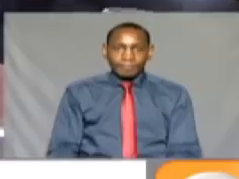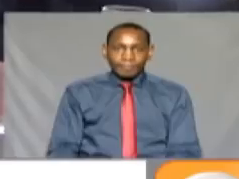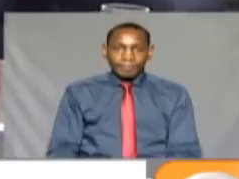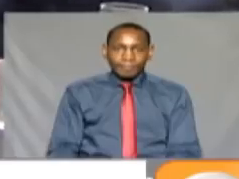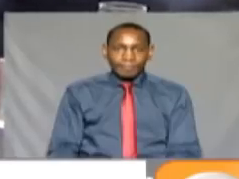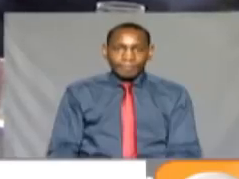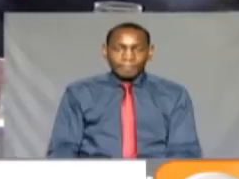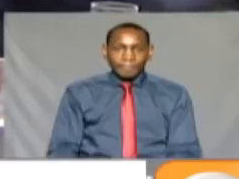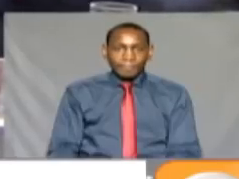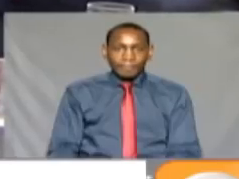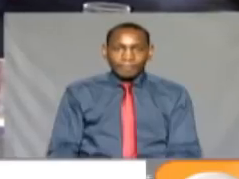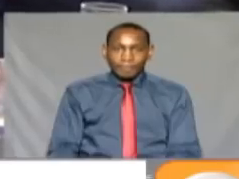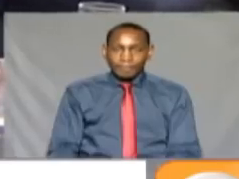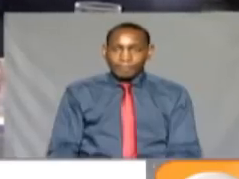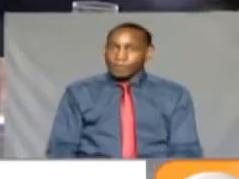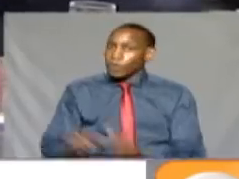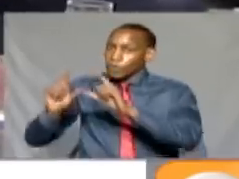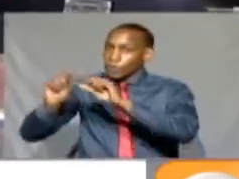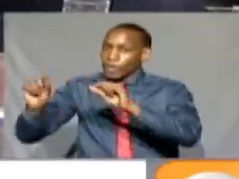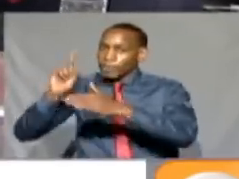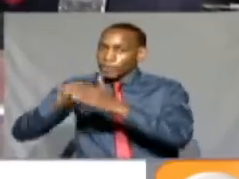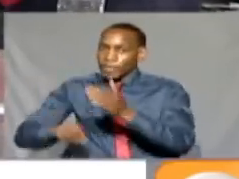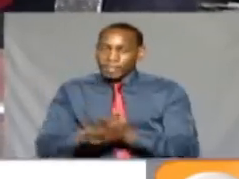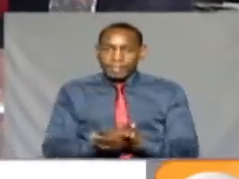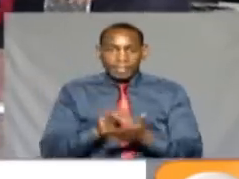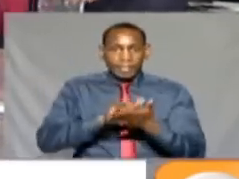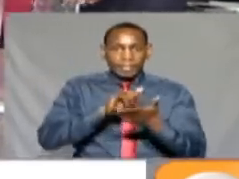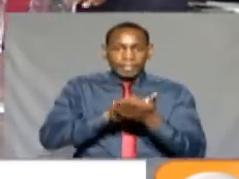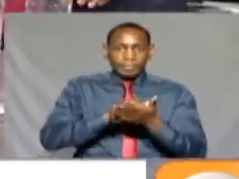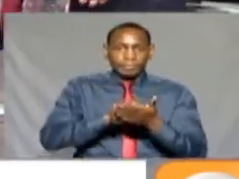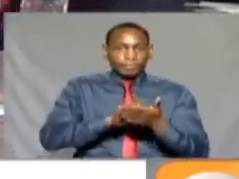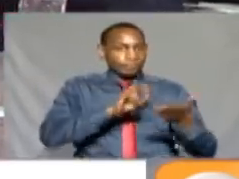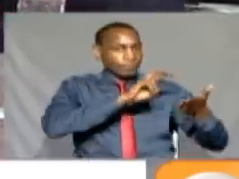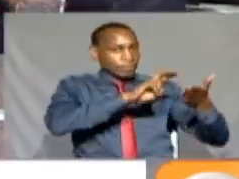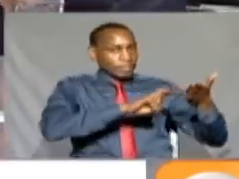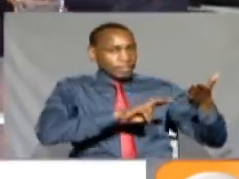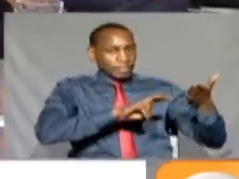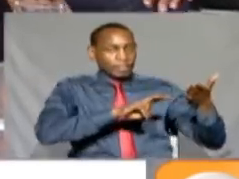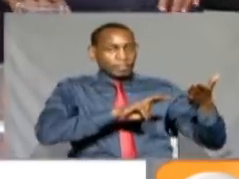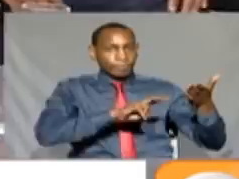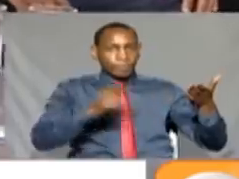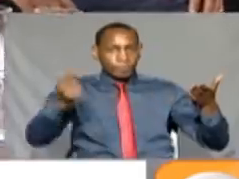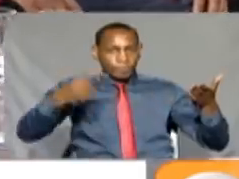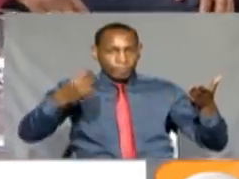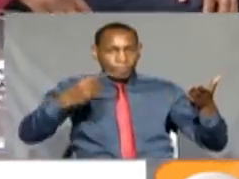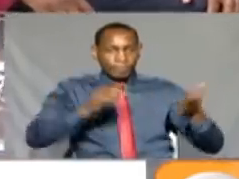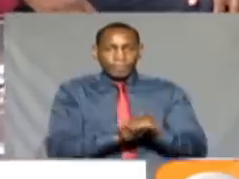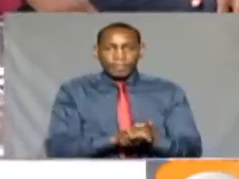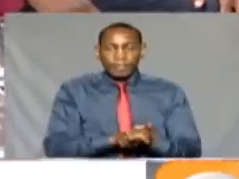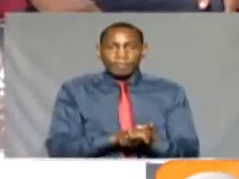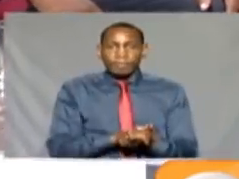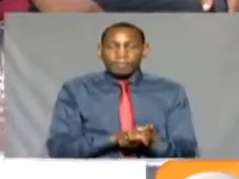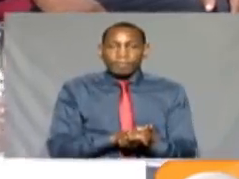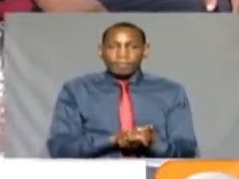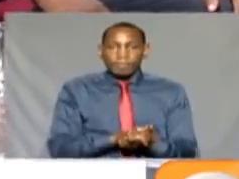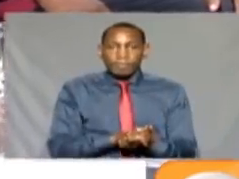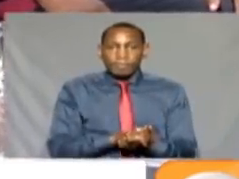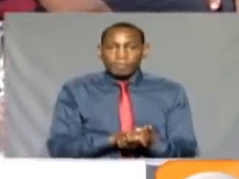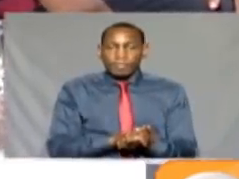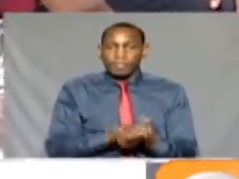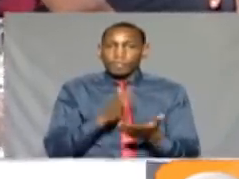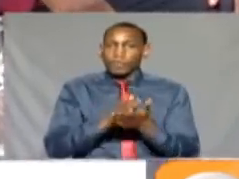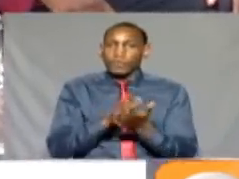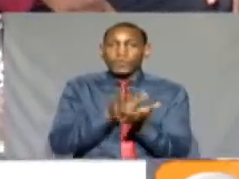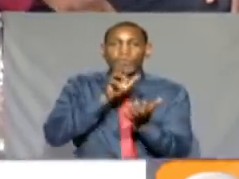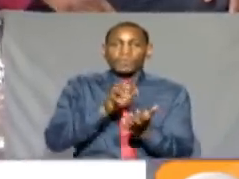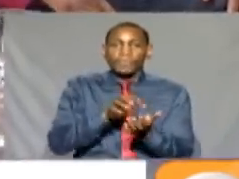Yeah, Jeff. What were you saying? Silas Jakakimba. Mm-hmm. This is Baba's right-hand man, right? Okay. Mm. Laughing is